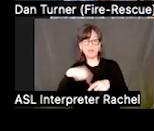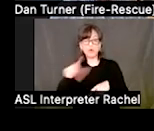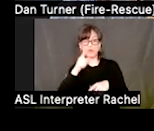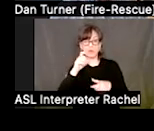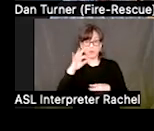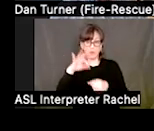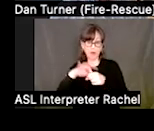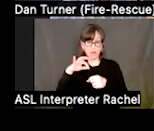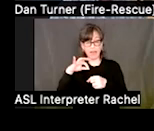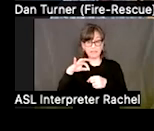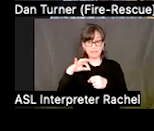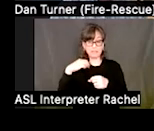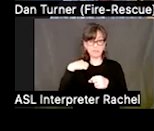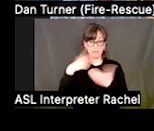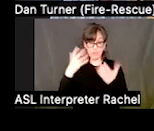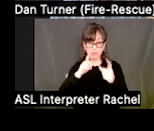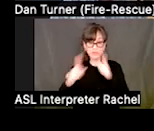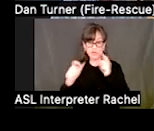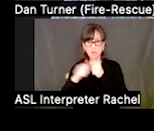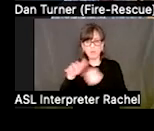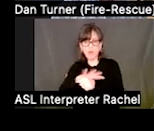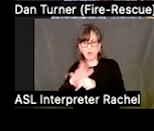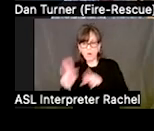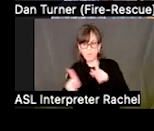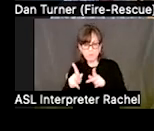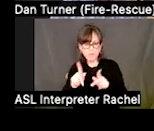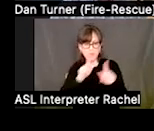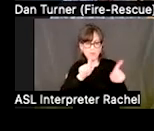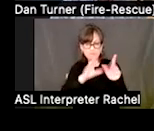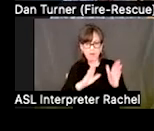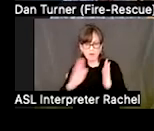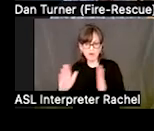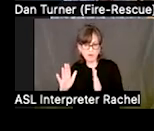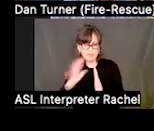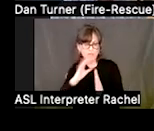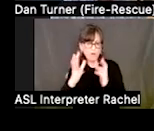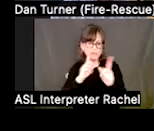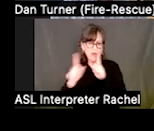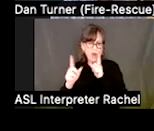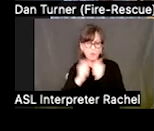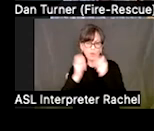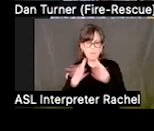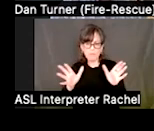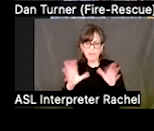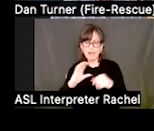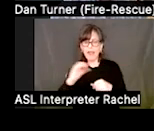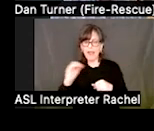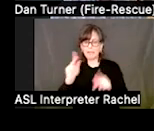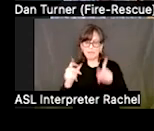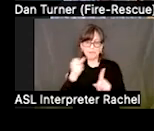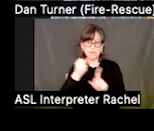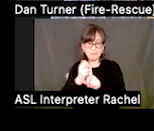to, they want to talk to local elected officials. They want to talk to responders. They want to talk to public and victims. They want to do